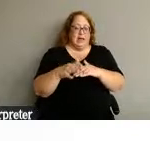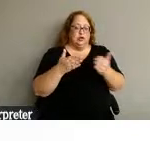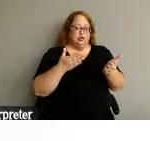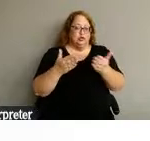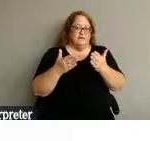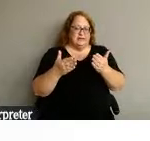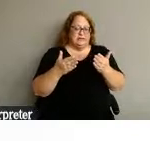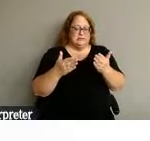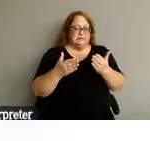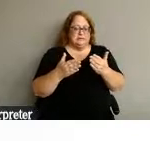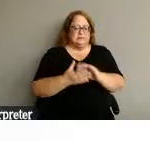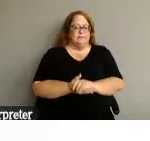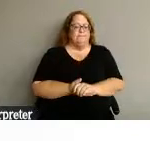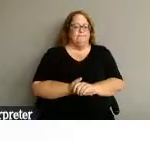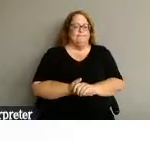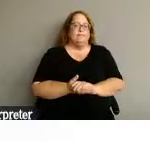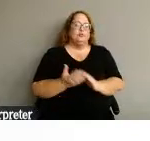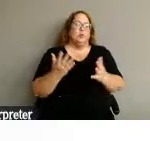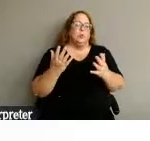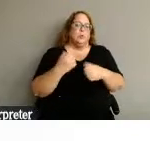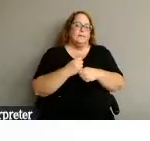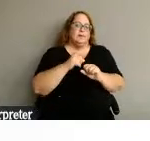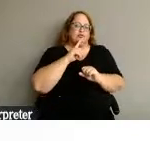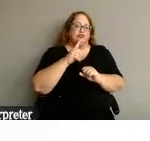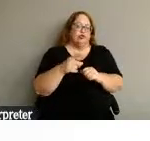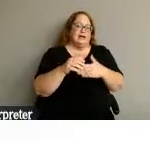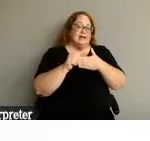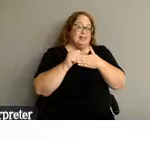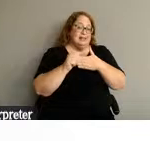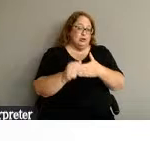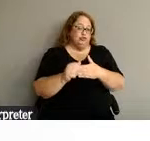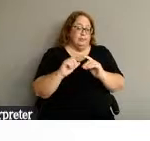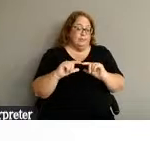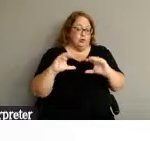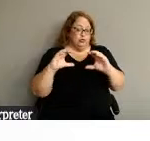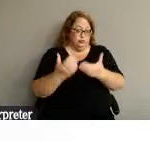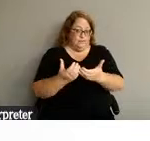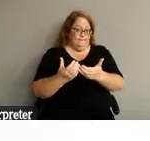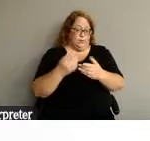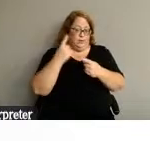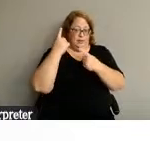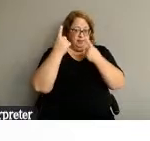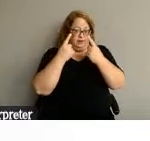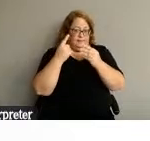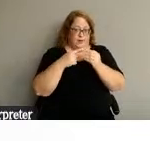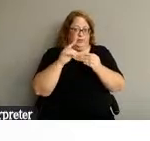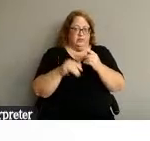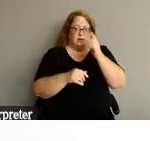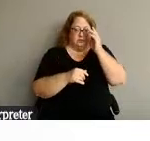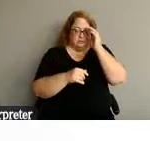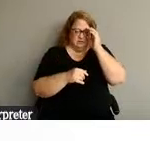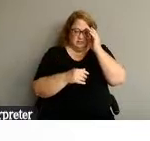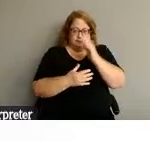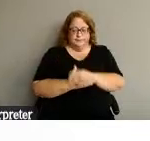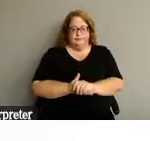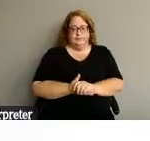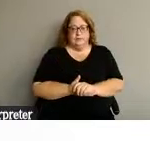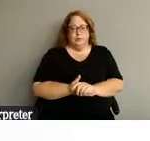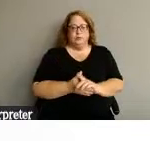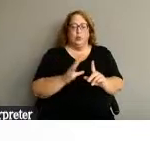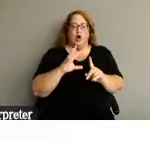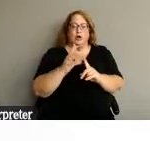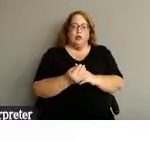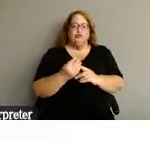delivery and those things. And so we want to ensure that as a leadership group that we take that into consideration. And so our culture is